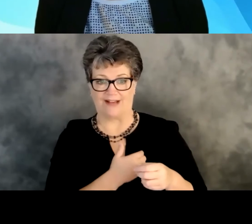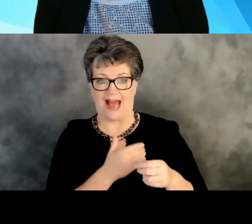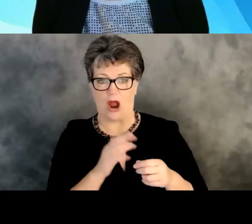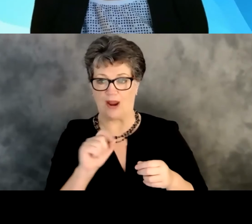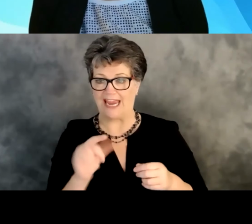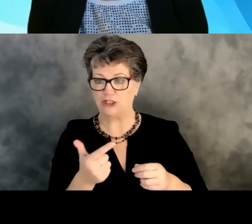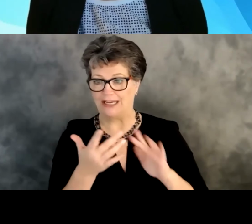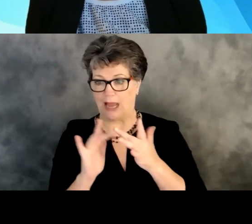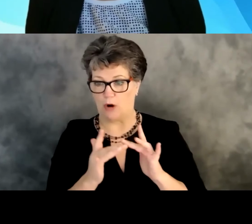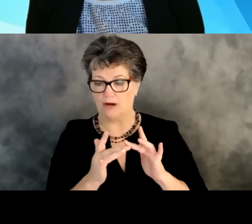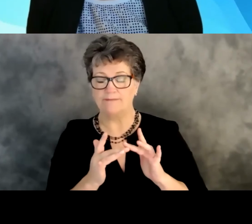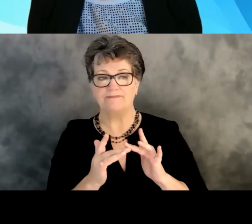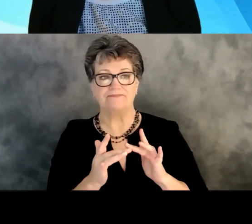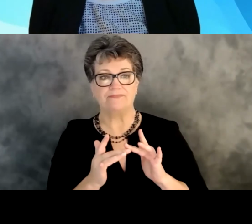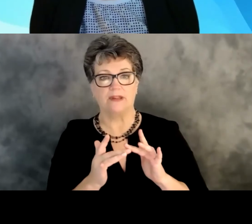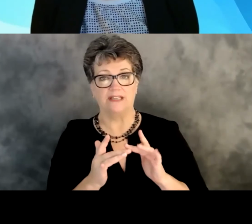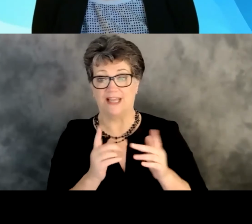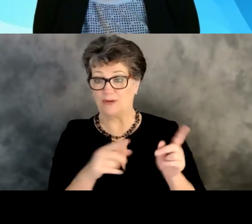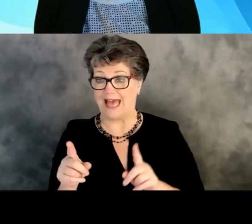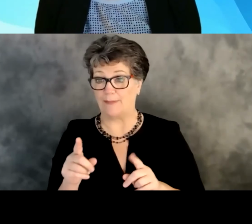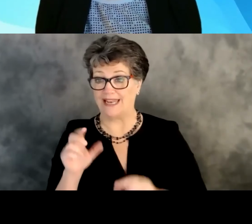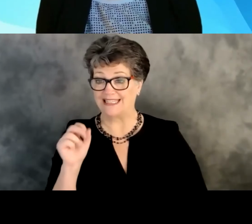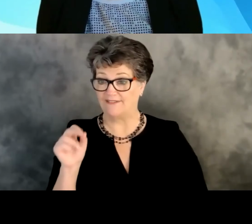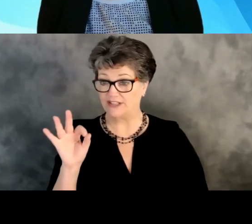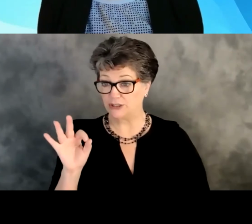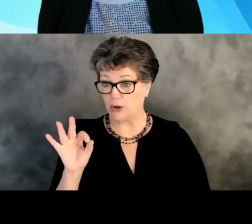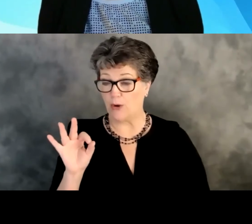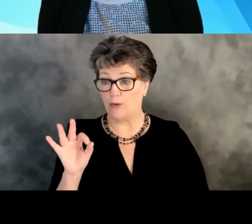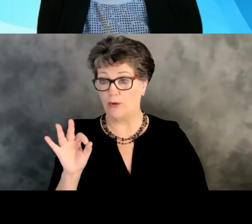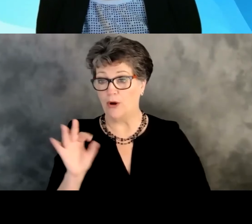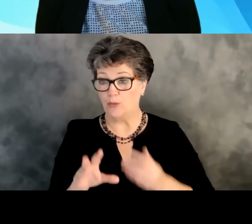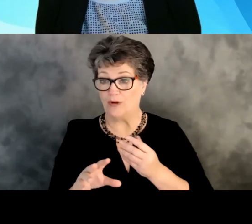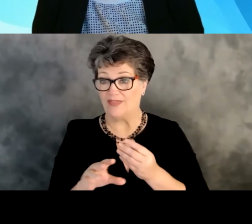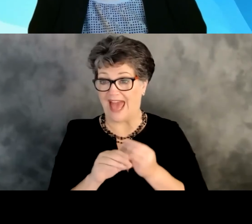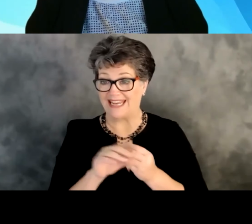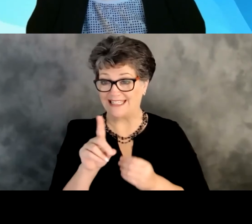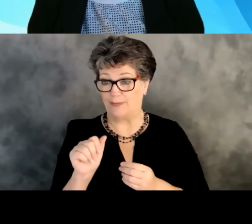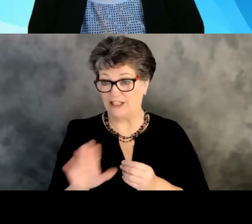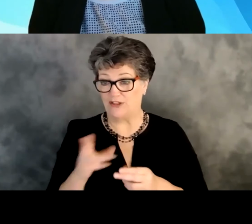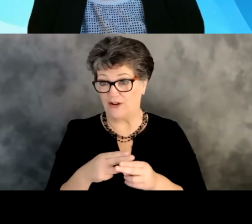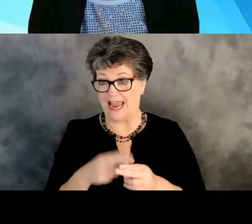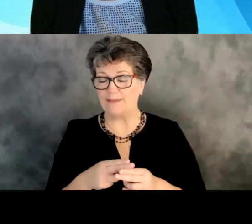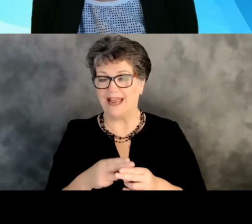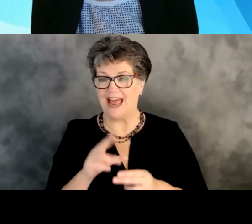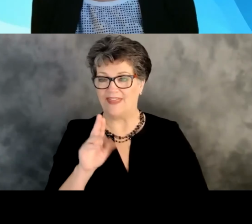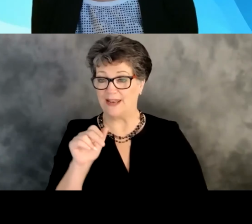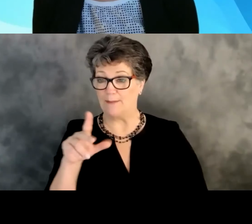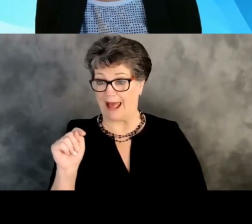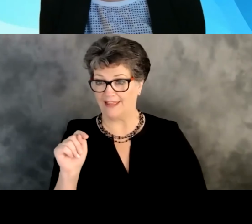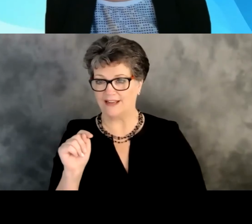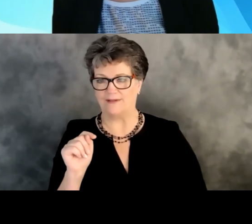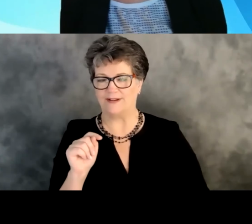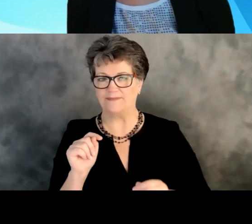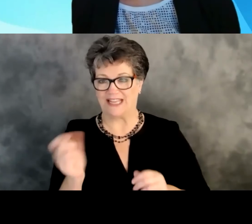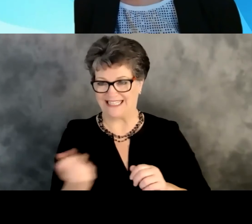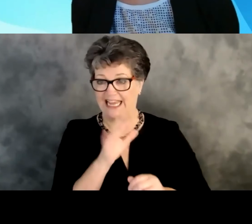network. And you think about what's happening in San Francisco with adding the disability to their name. They did a ballot initiative. They had to do, take it to the